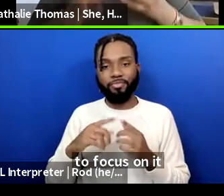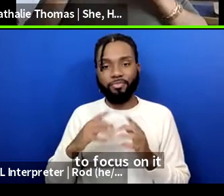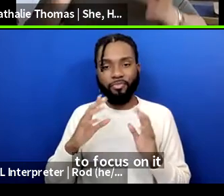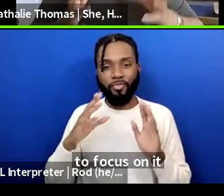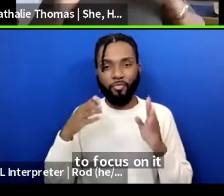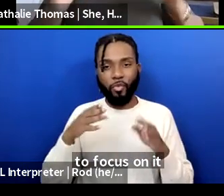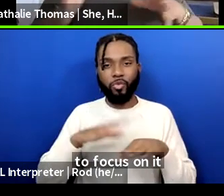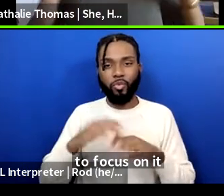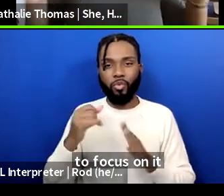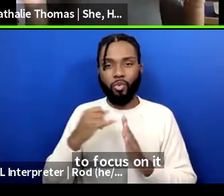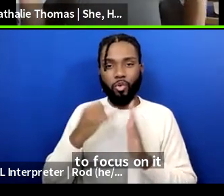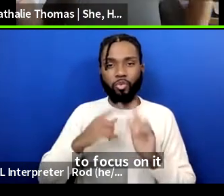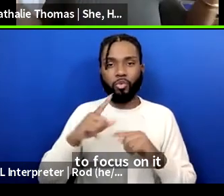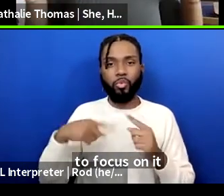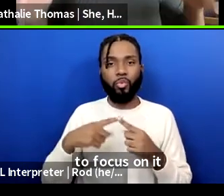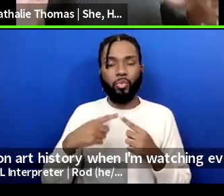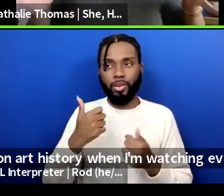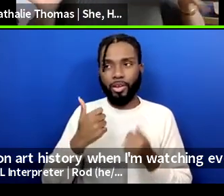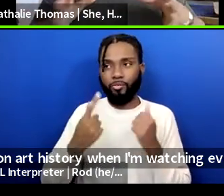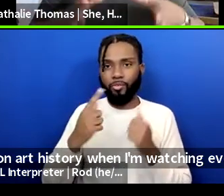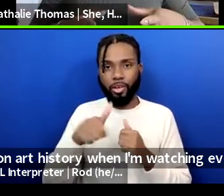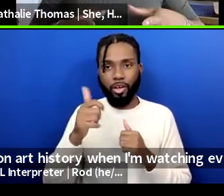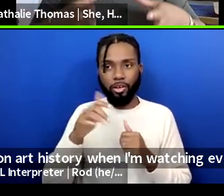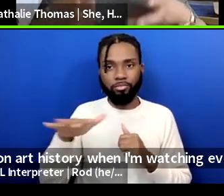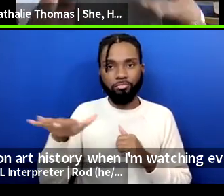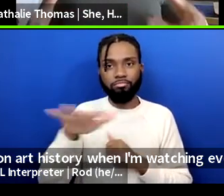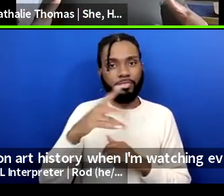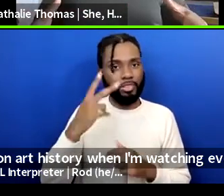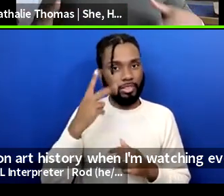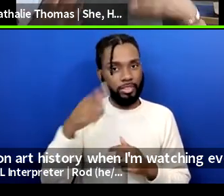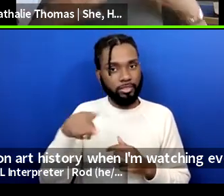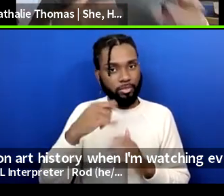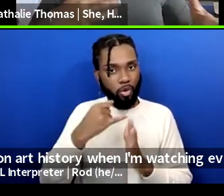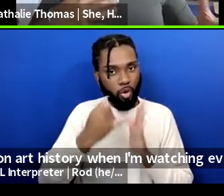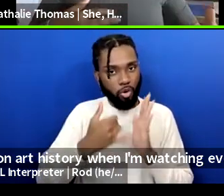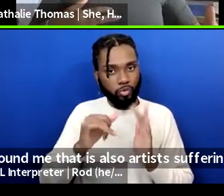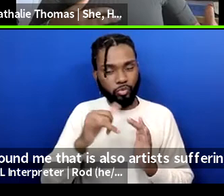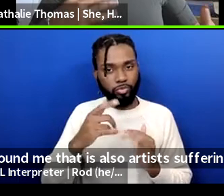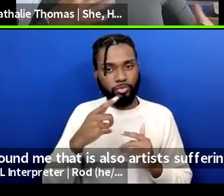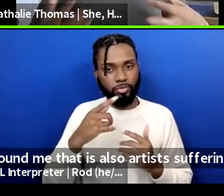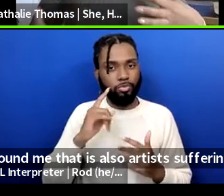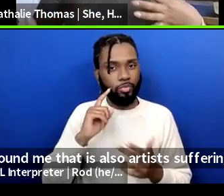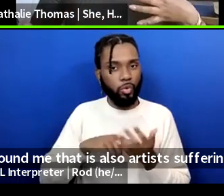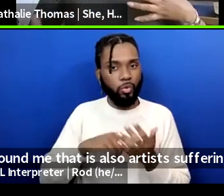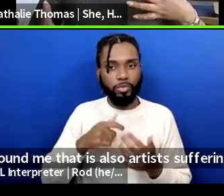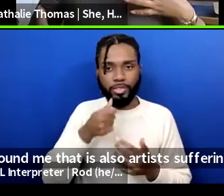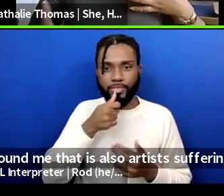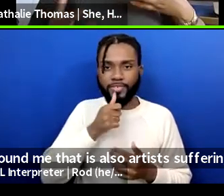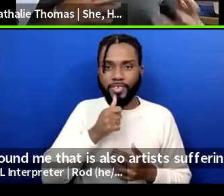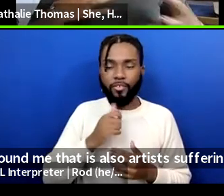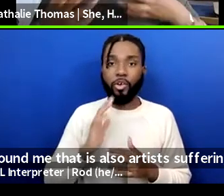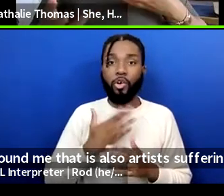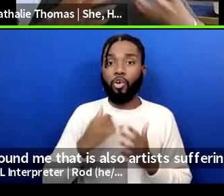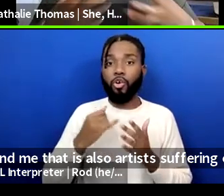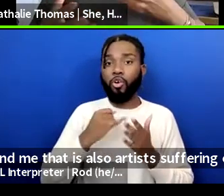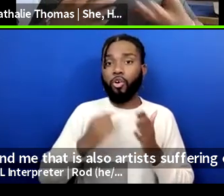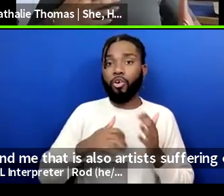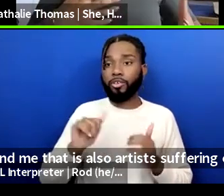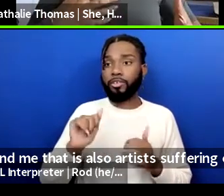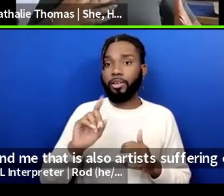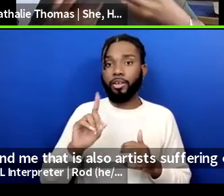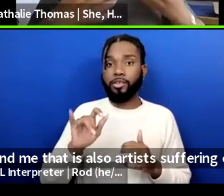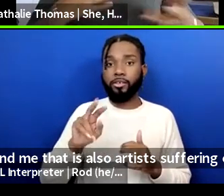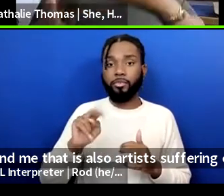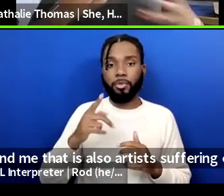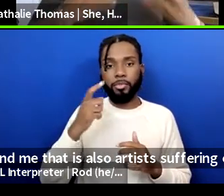artistry when I'm watching everyone else around me that is also artists suffering, or arts administrators, because there's this empathetic